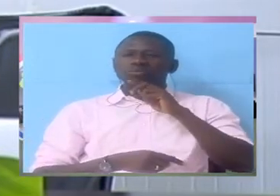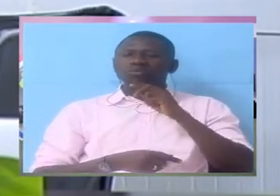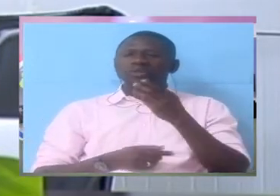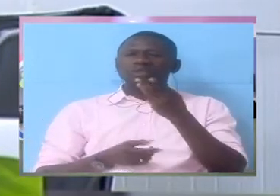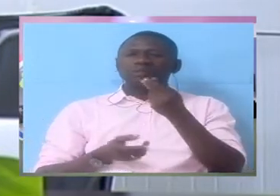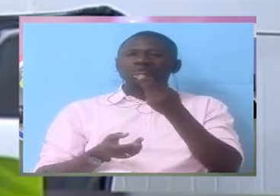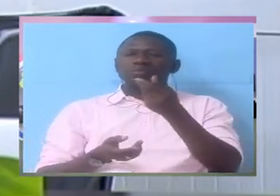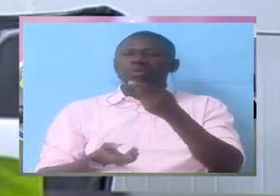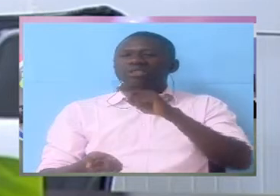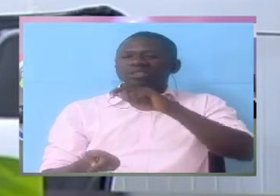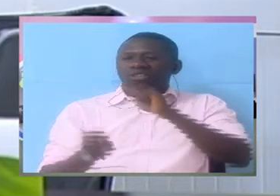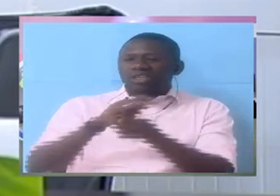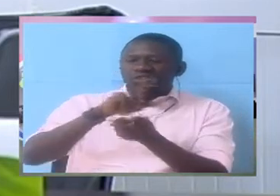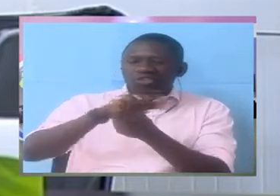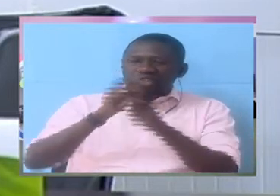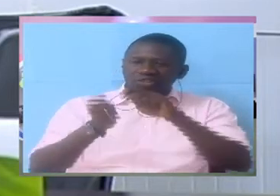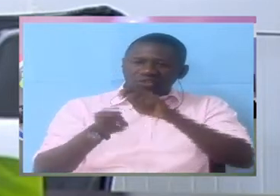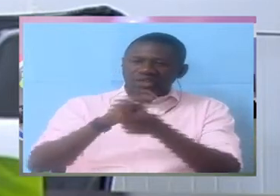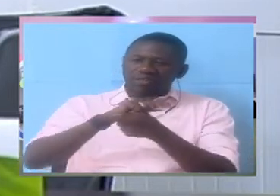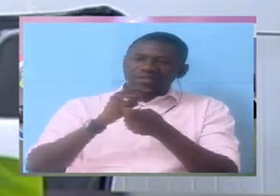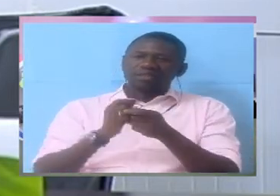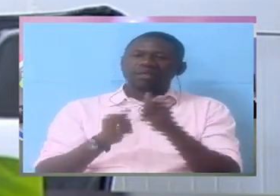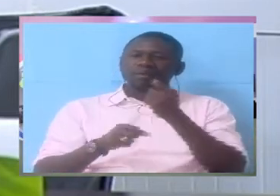the matter was reported to my boss,